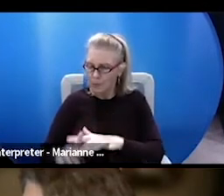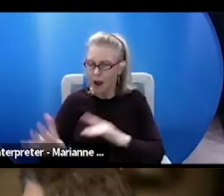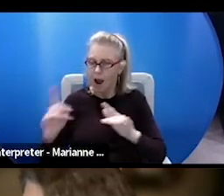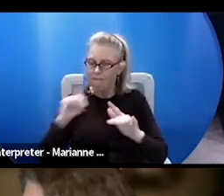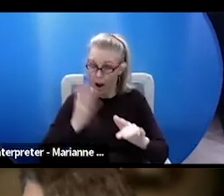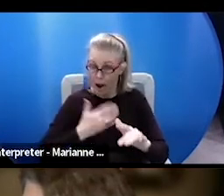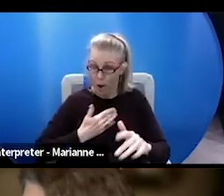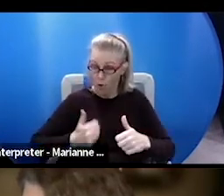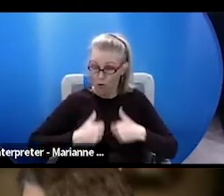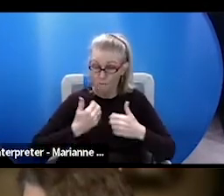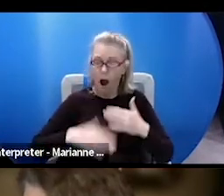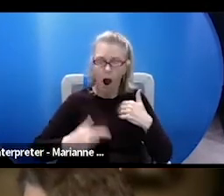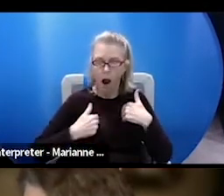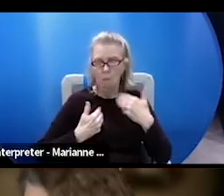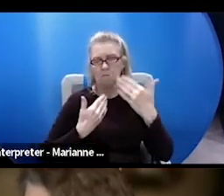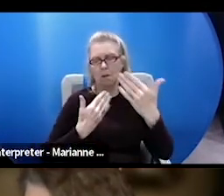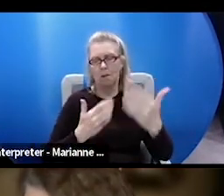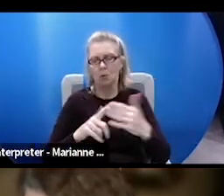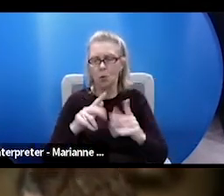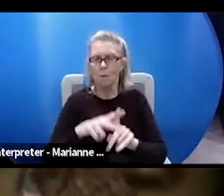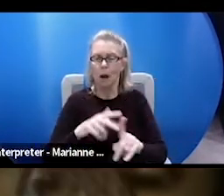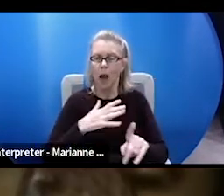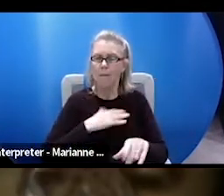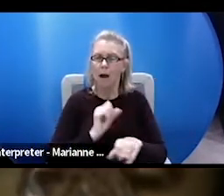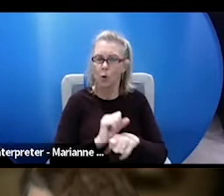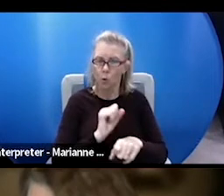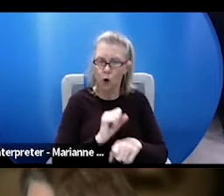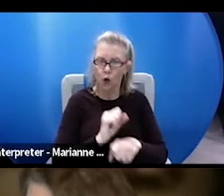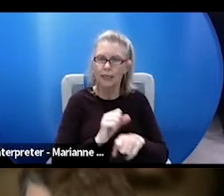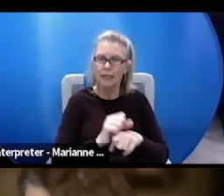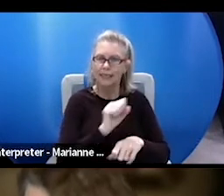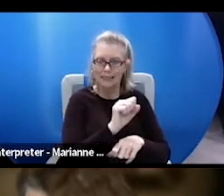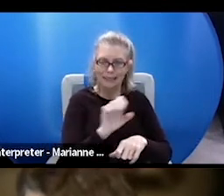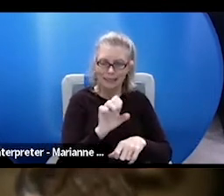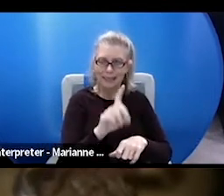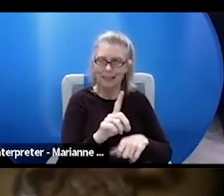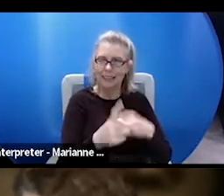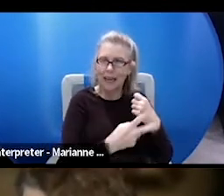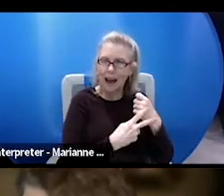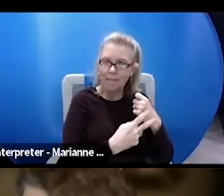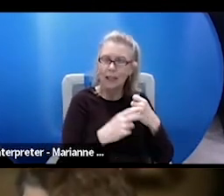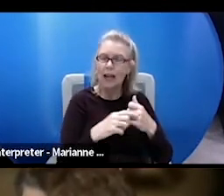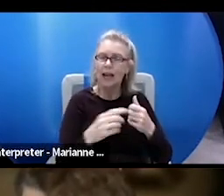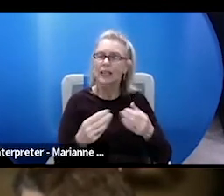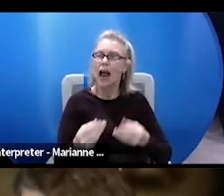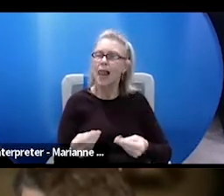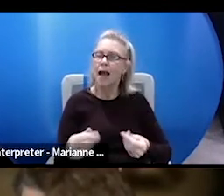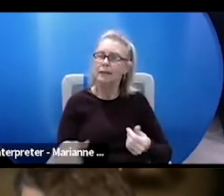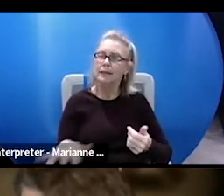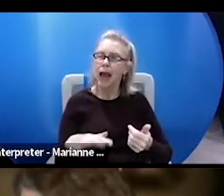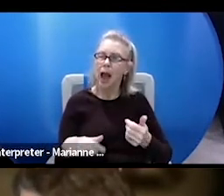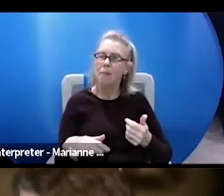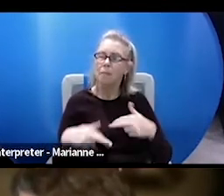I propose to apply my work in seed conservation in the landscape residency, where I would create